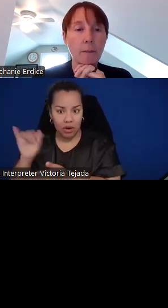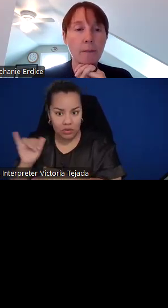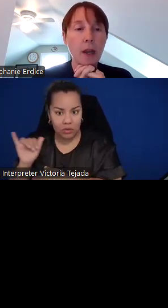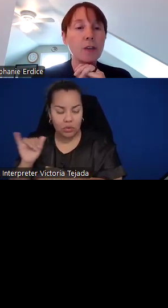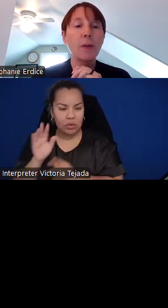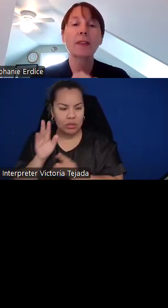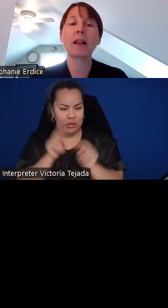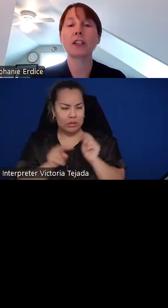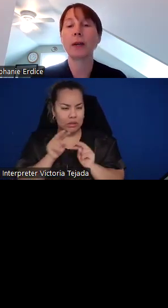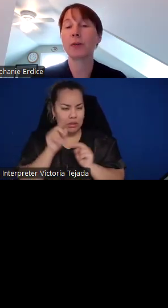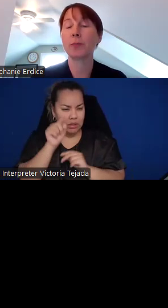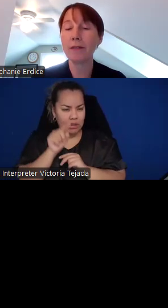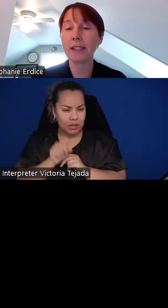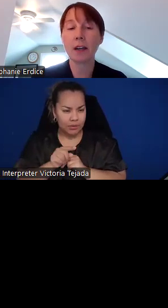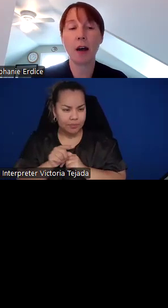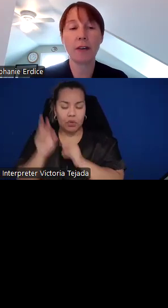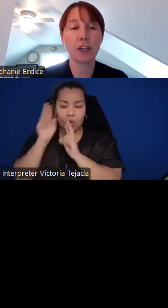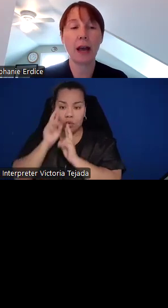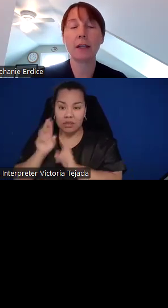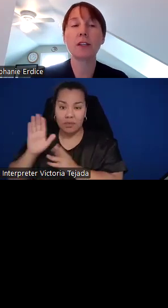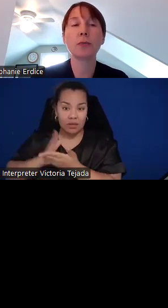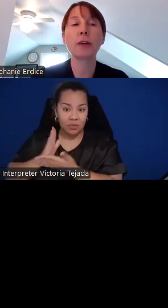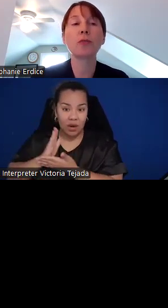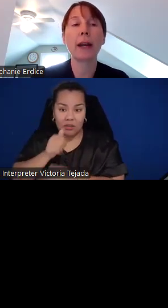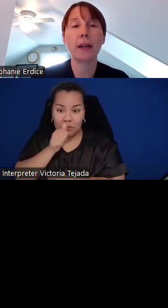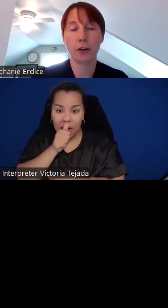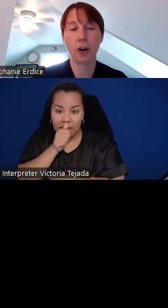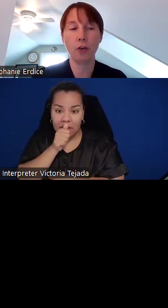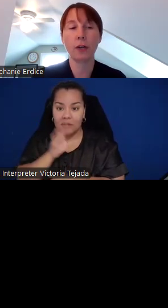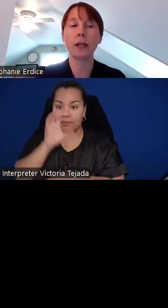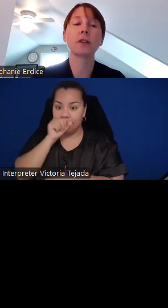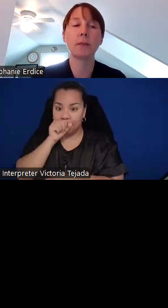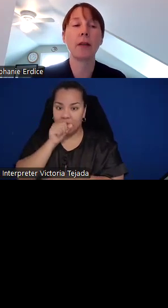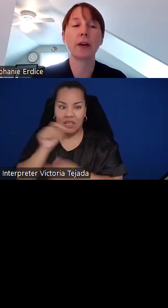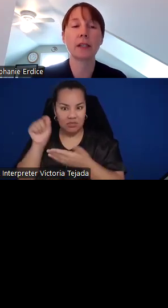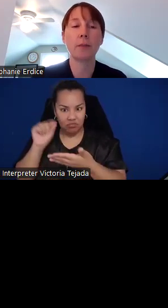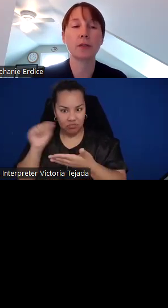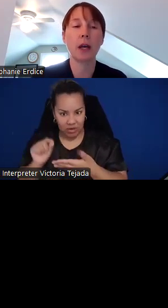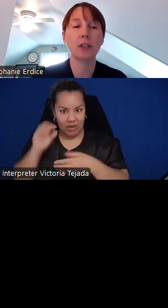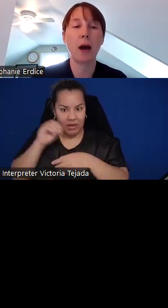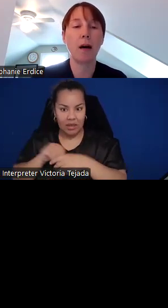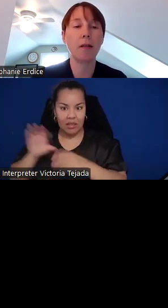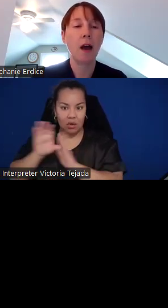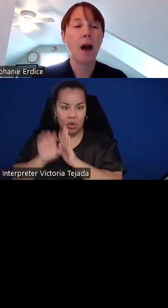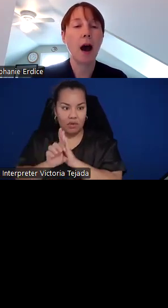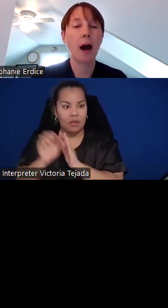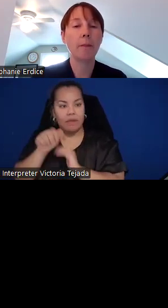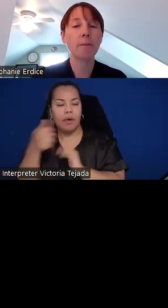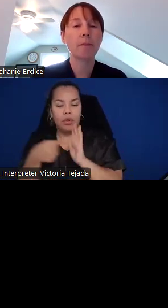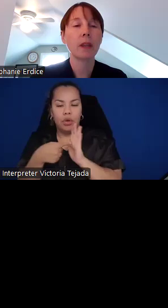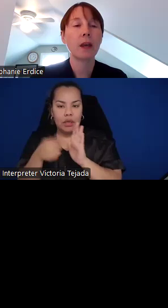bit. Respect the client's right to privacy and confidentiality. These are written right in their code. And here are some other examples as well.